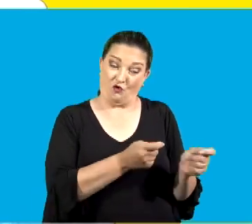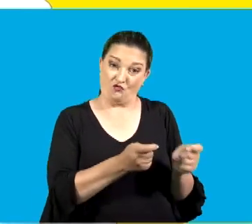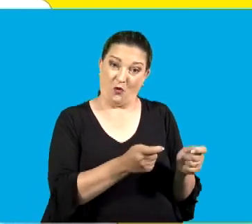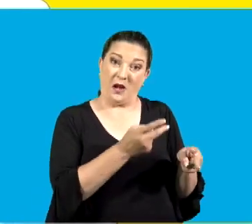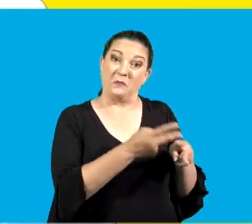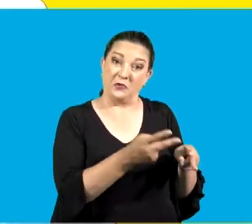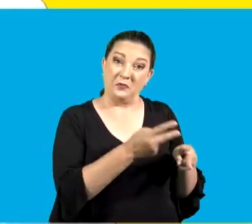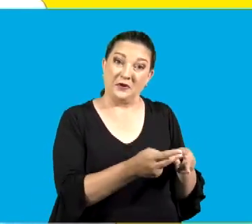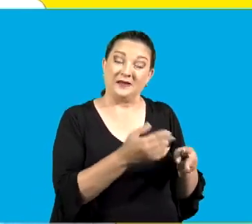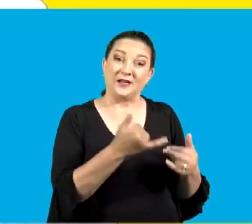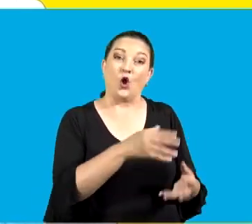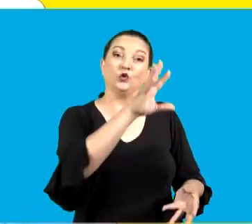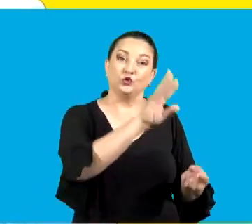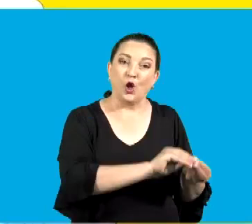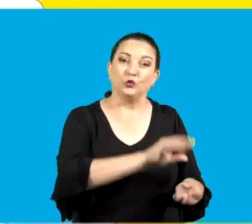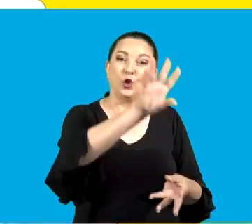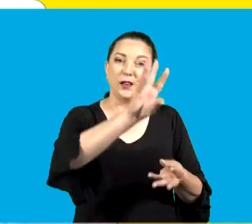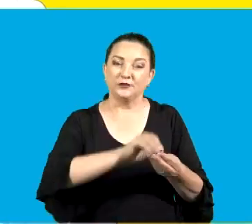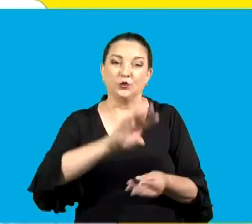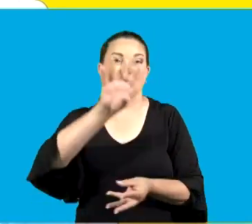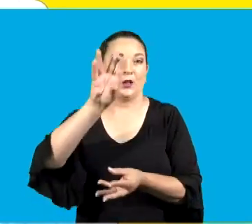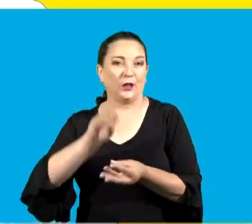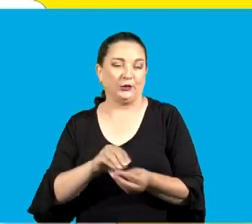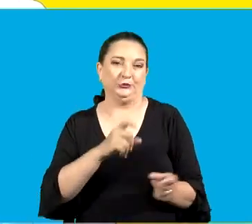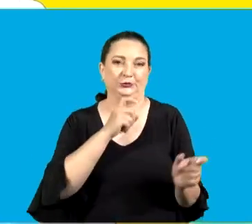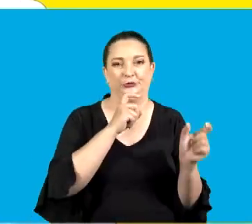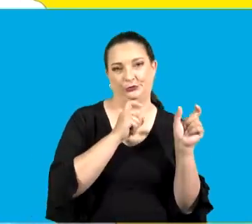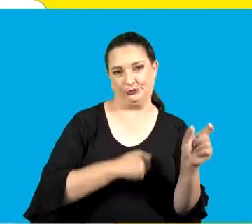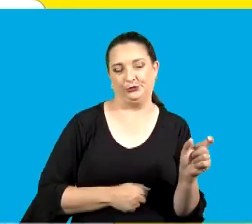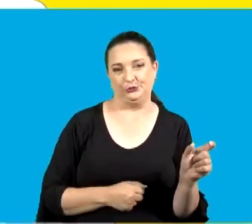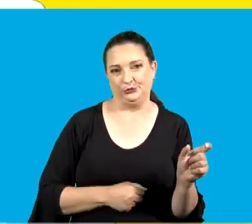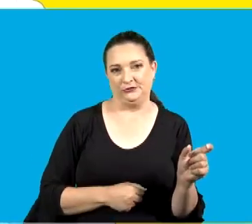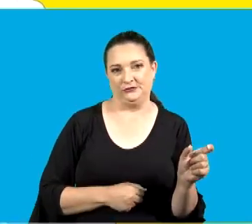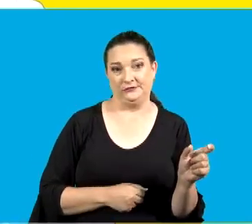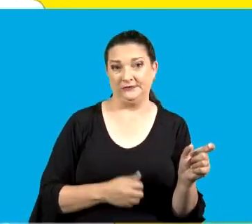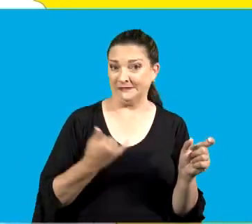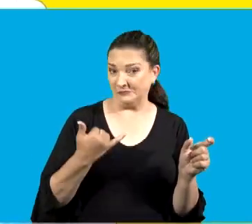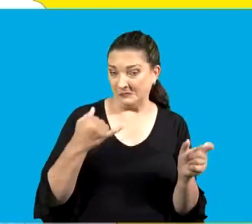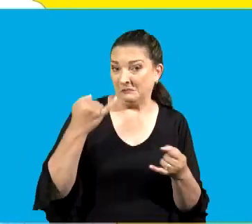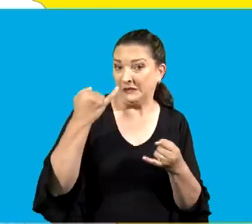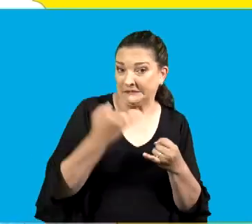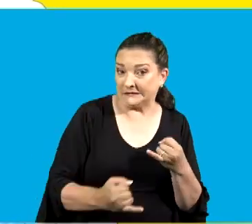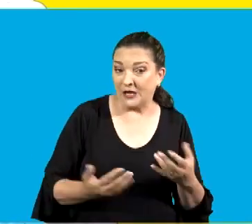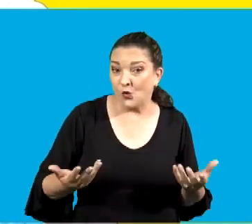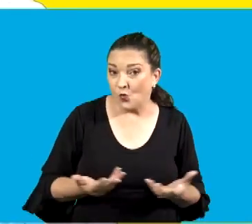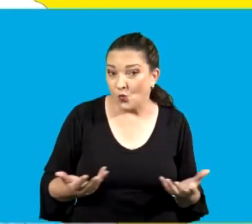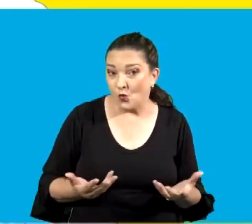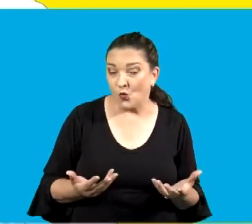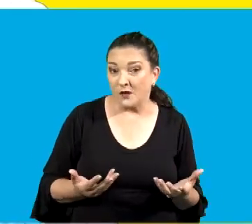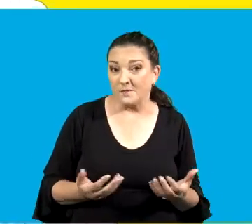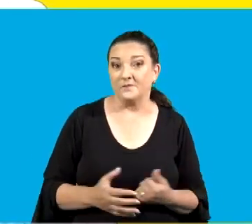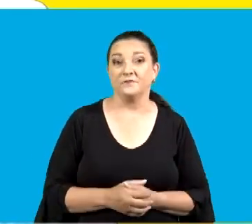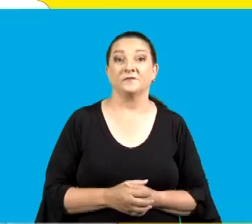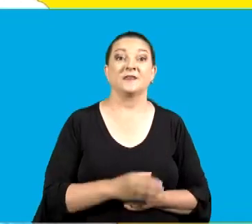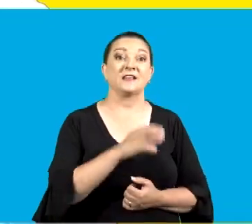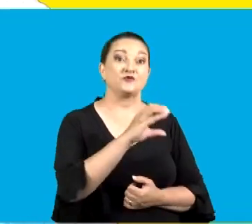control, we use totals from journals. So the place where there is an error in this case becomes